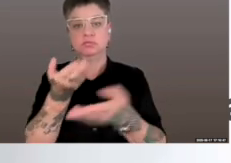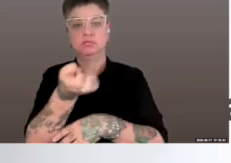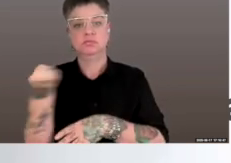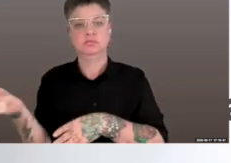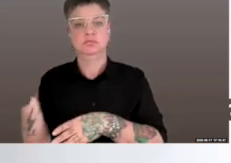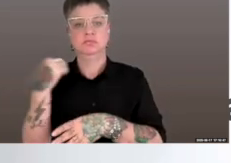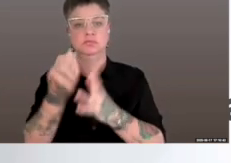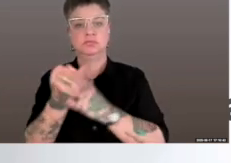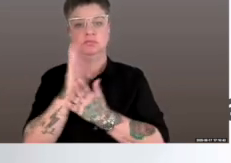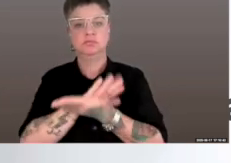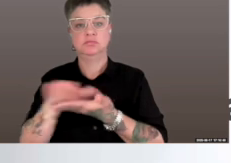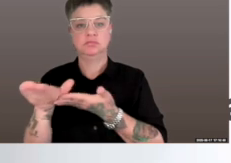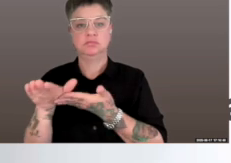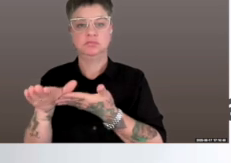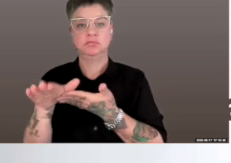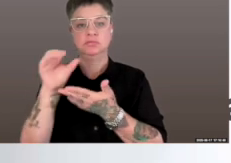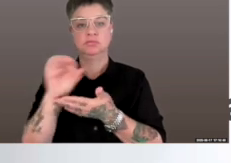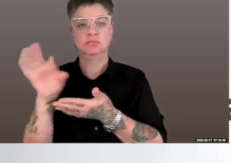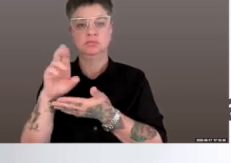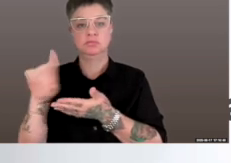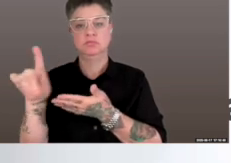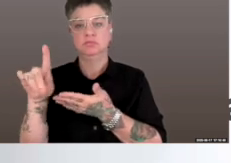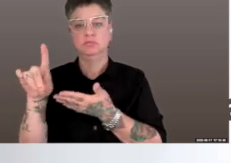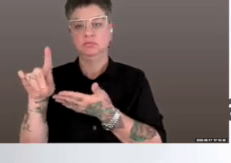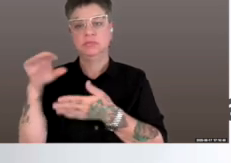to $19.8 million.